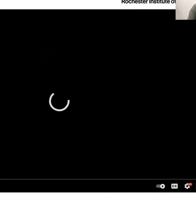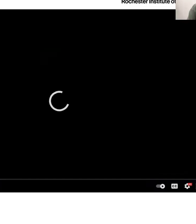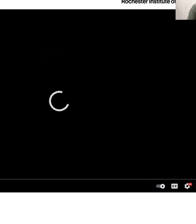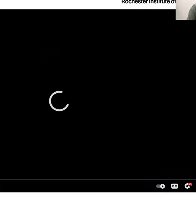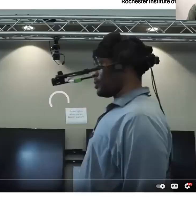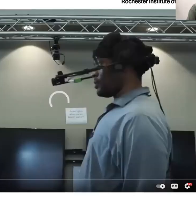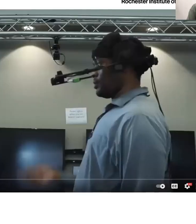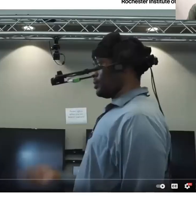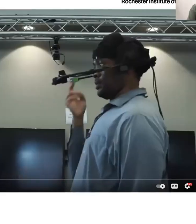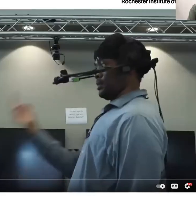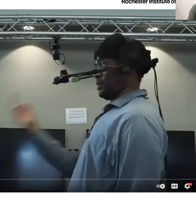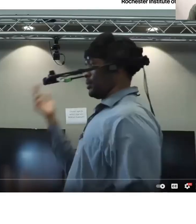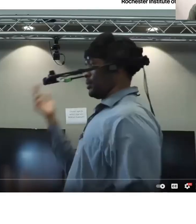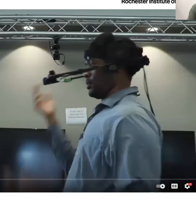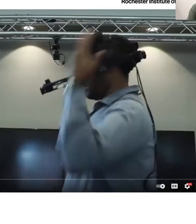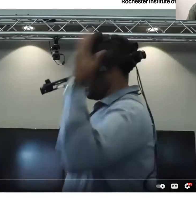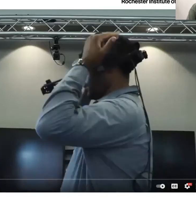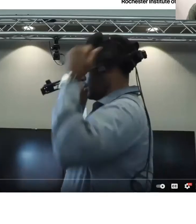later.